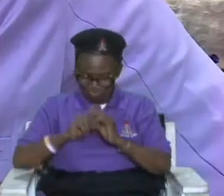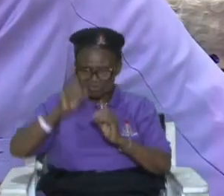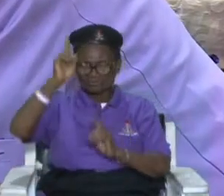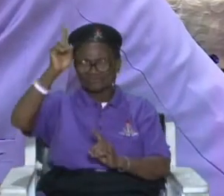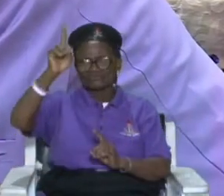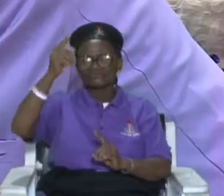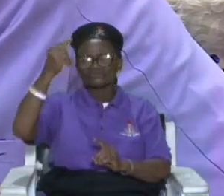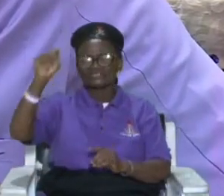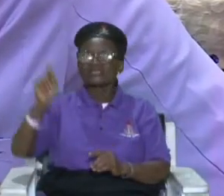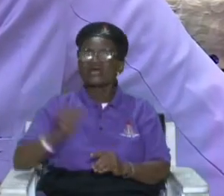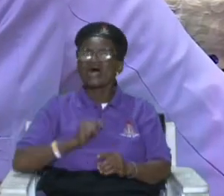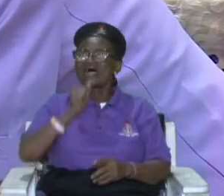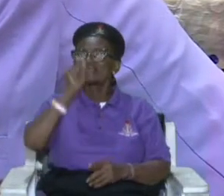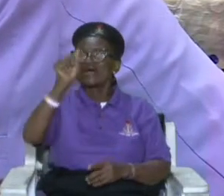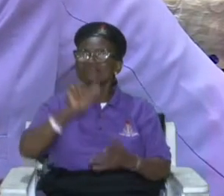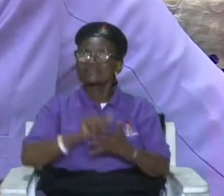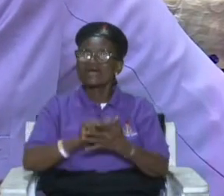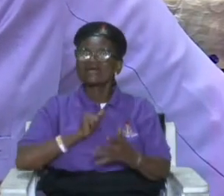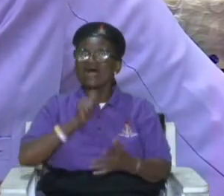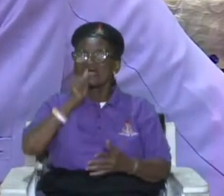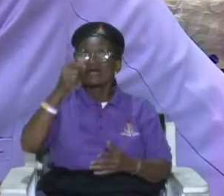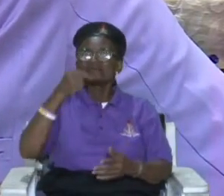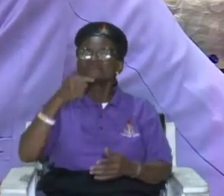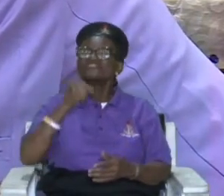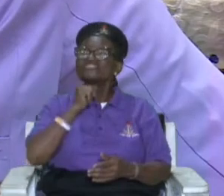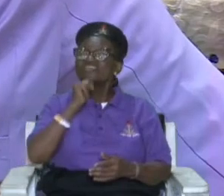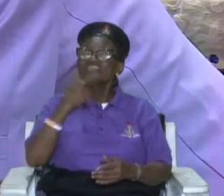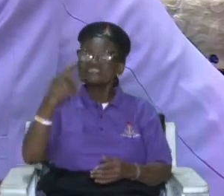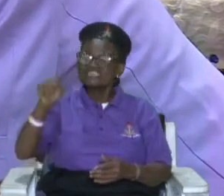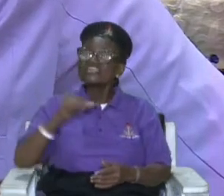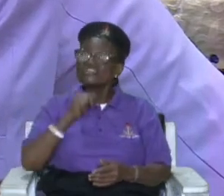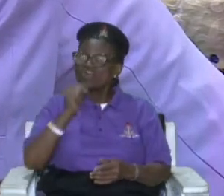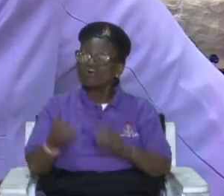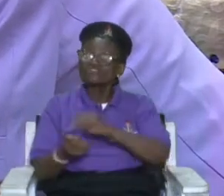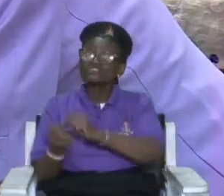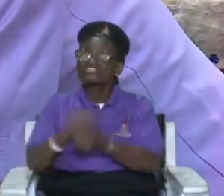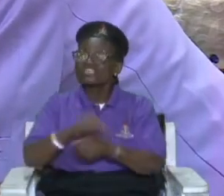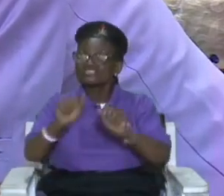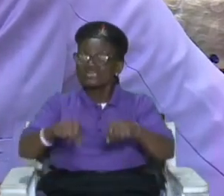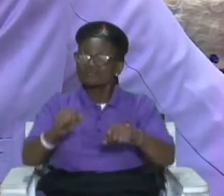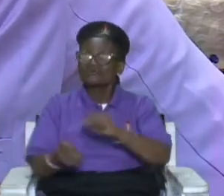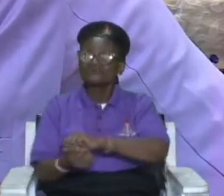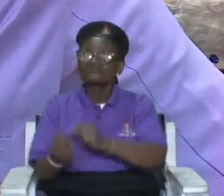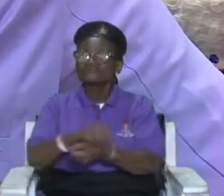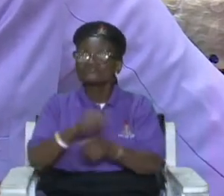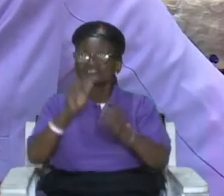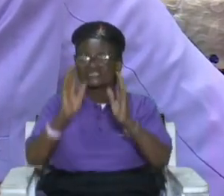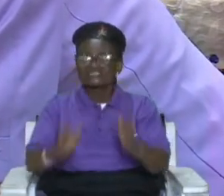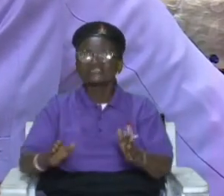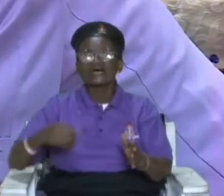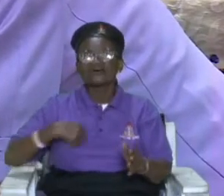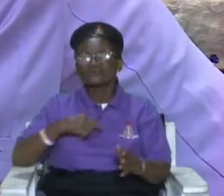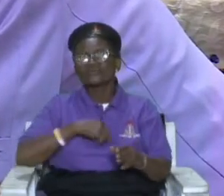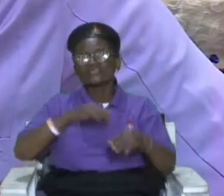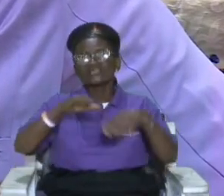The I Am that I Am, the unchangeable changer, we give you all the glory.